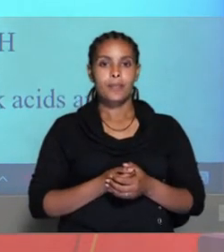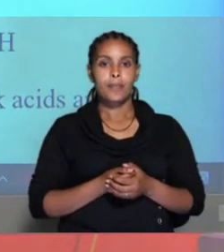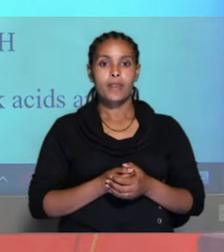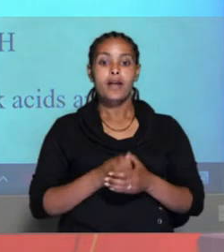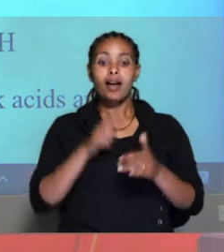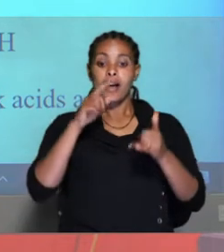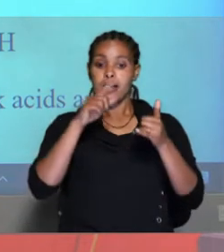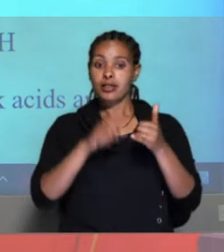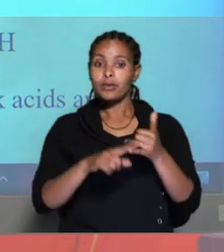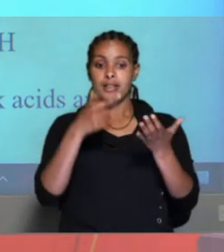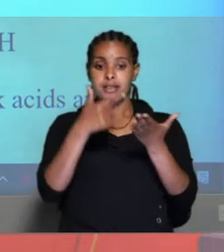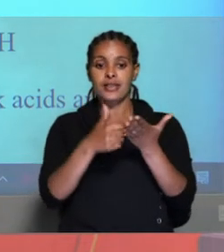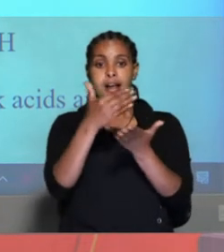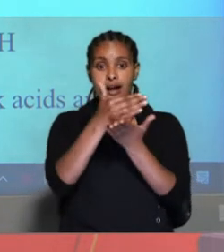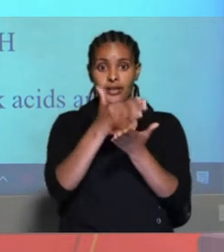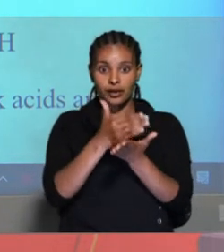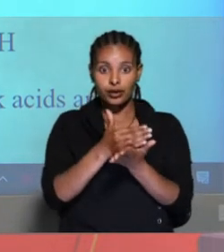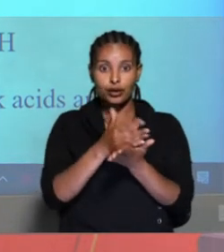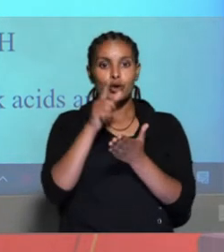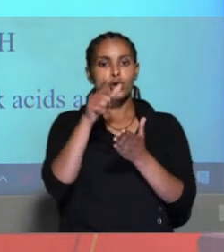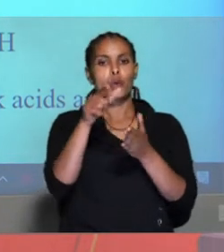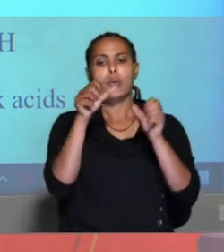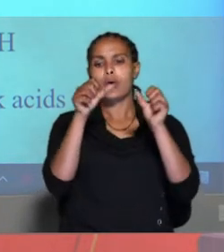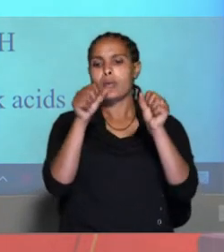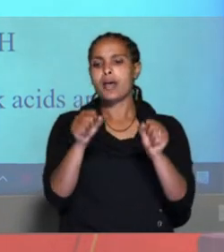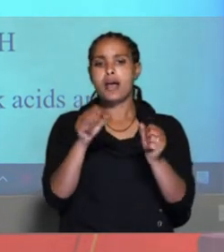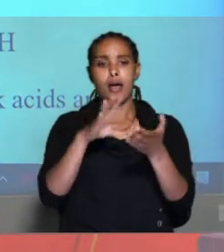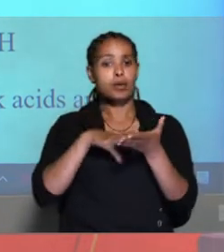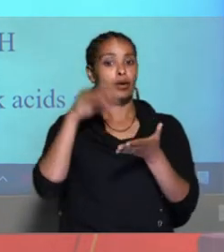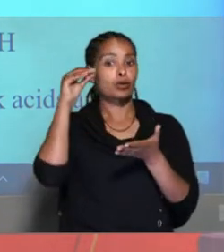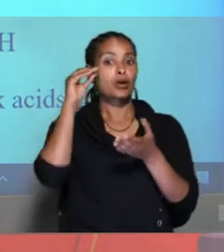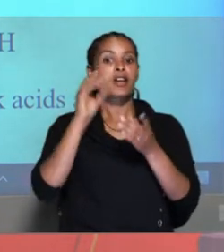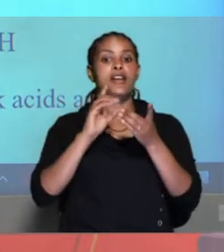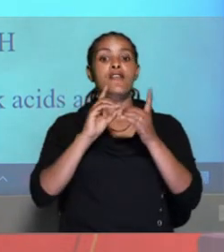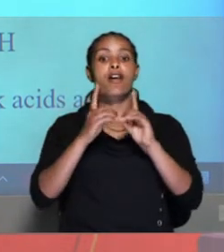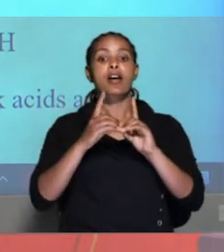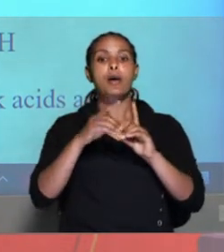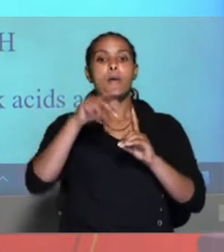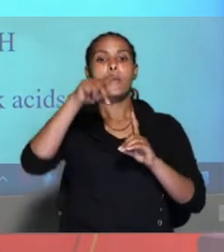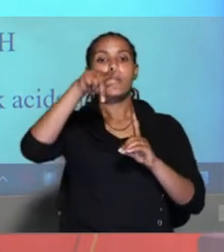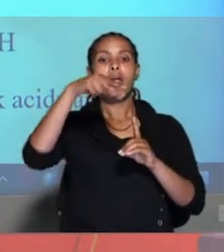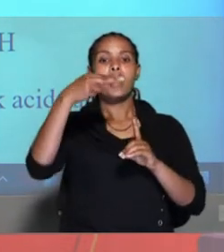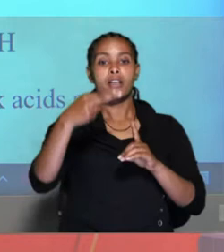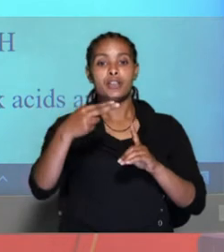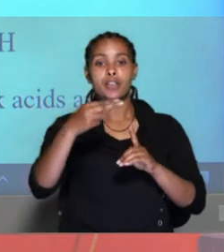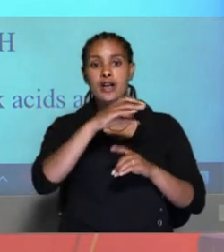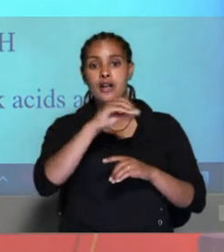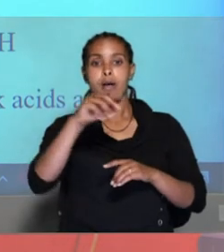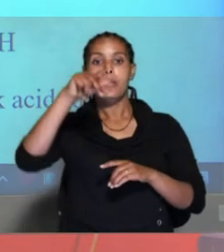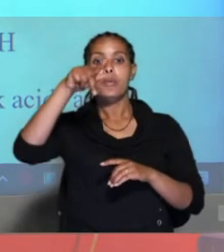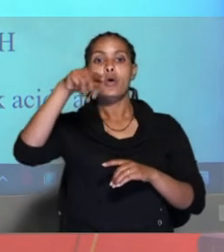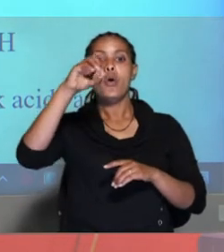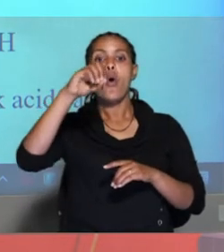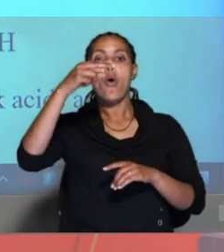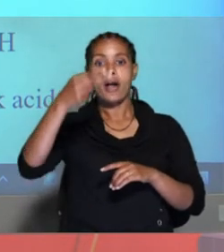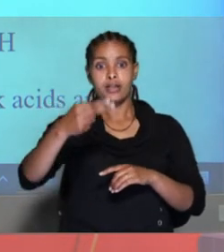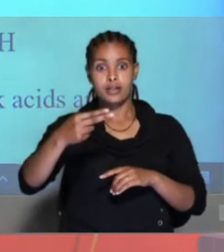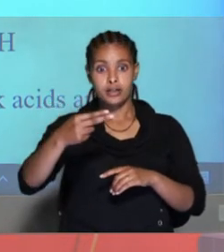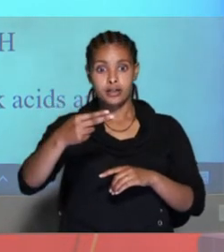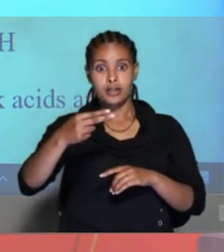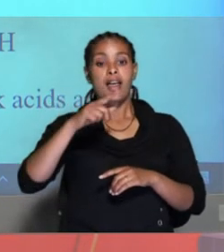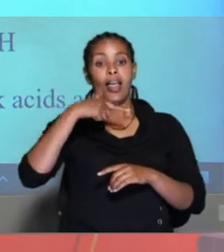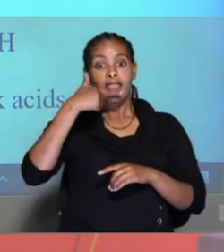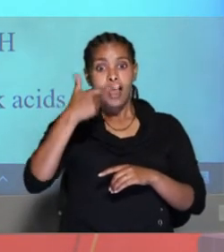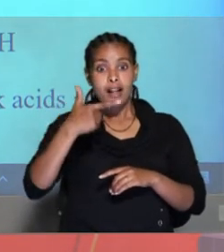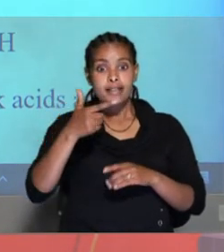At the end of this lesson, you will be able to define pH and pOH, tell